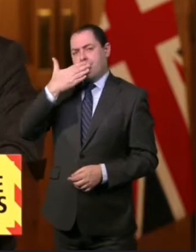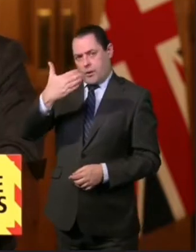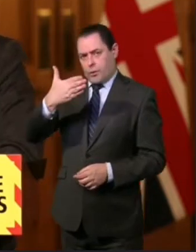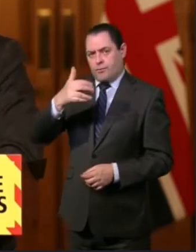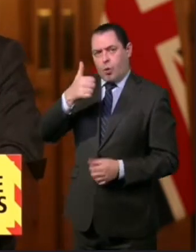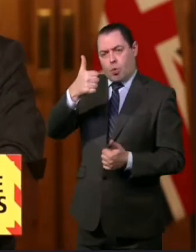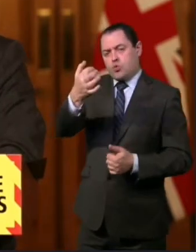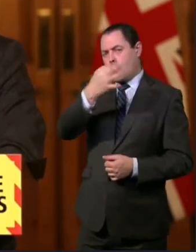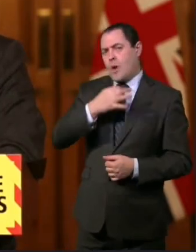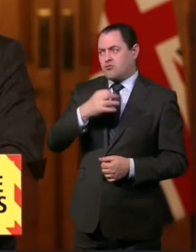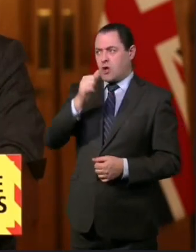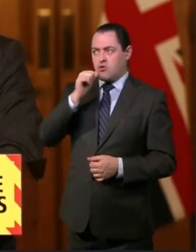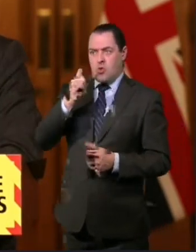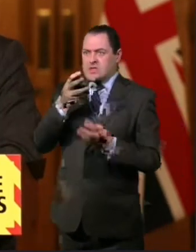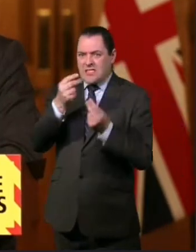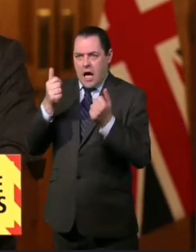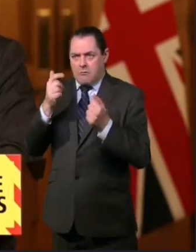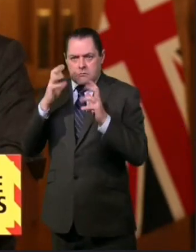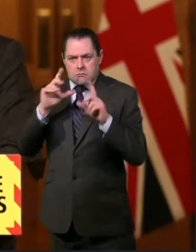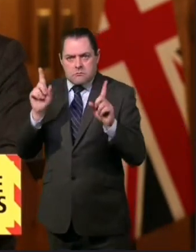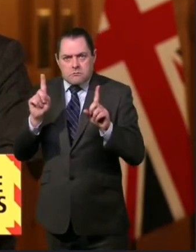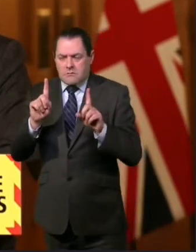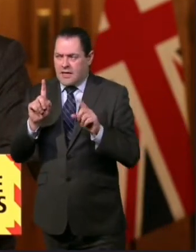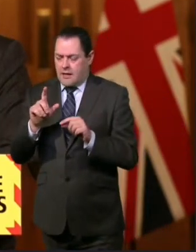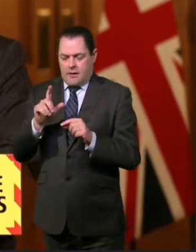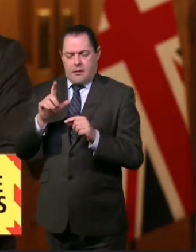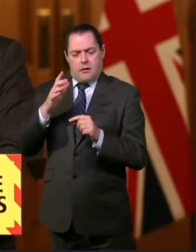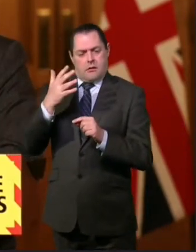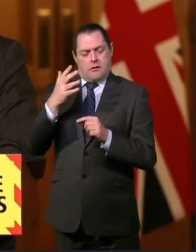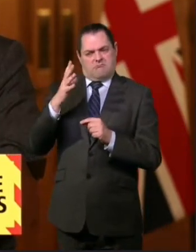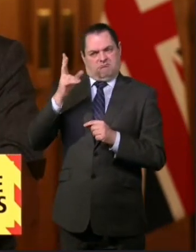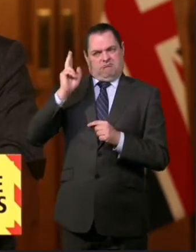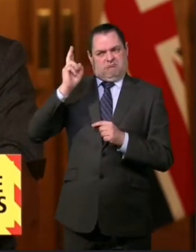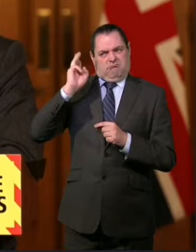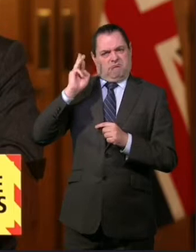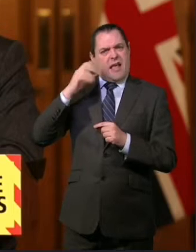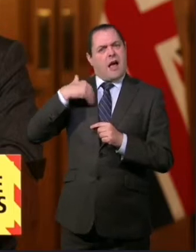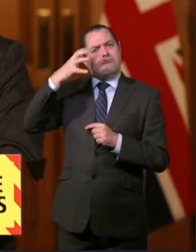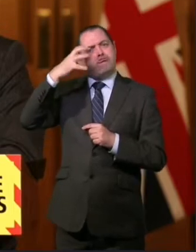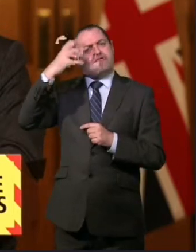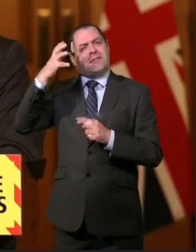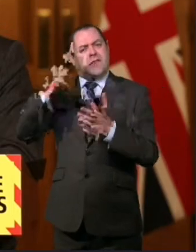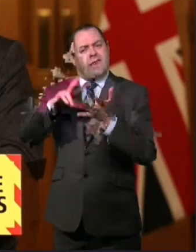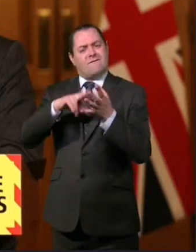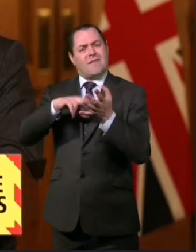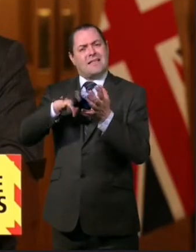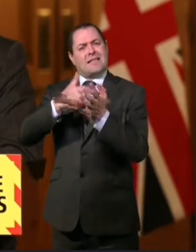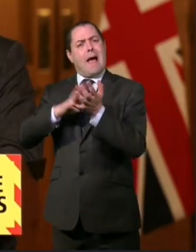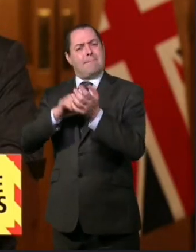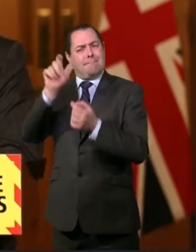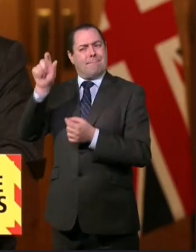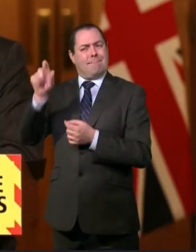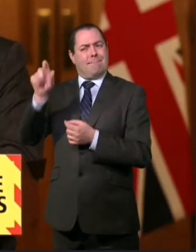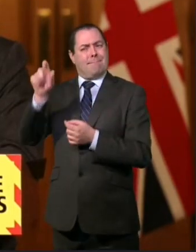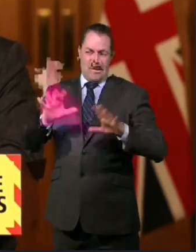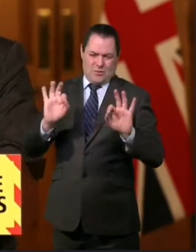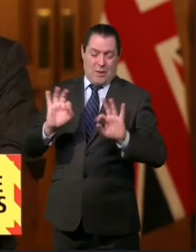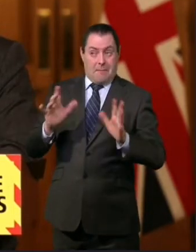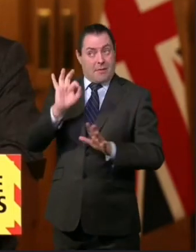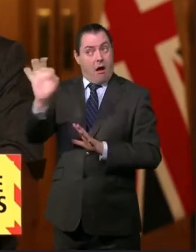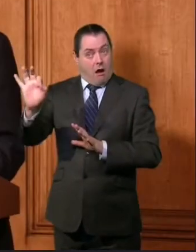Van Dam was asked that a few weeks ago, but Chris, why don't you take that? Okay, thank you, Prime Minister.